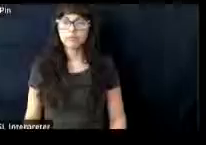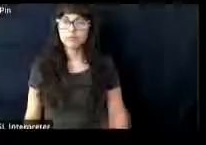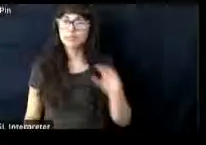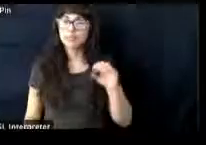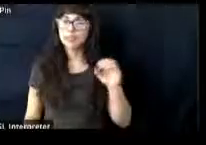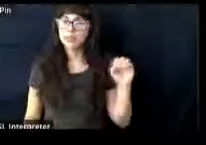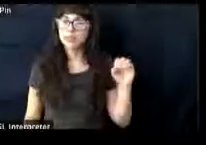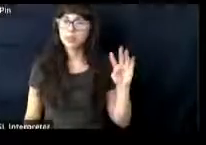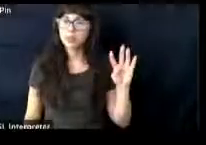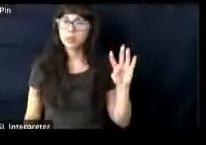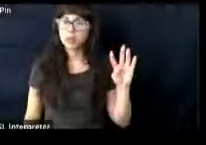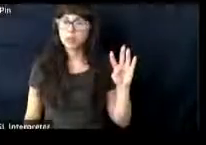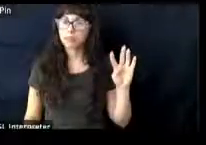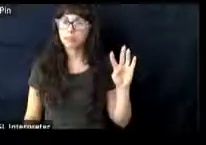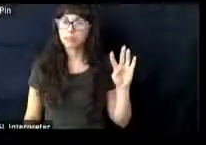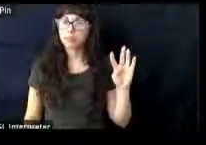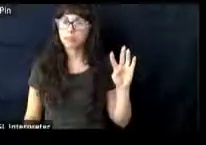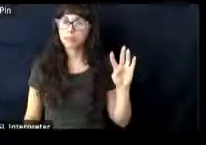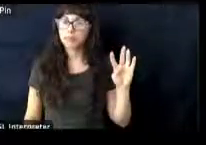004.